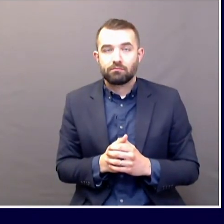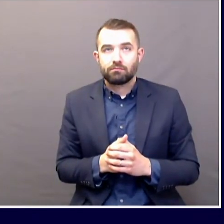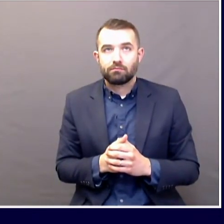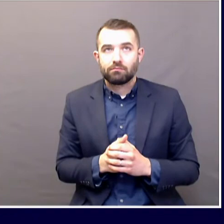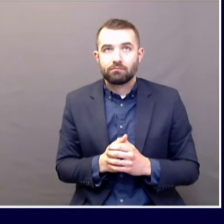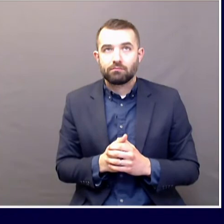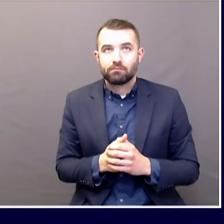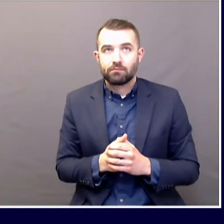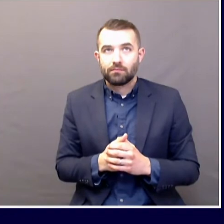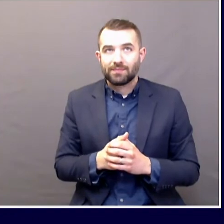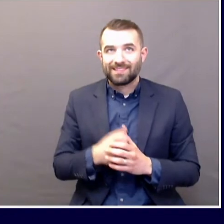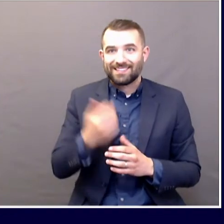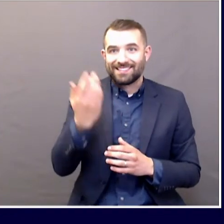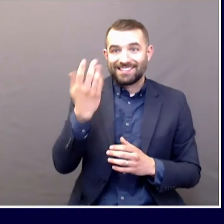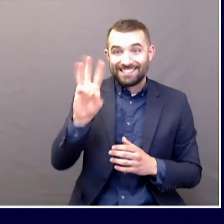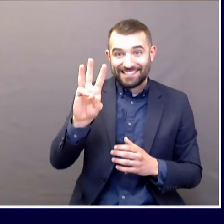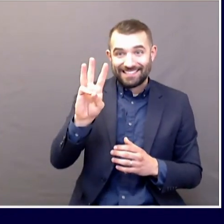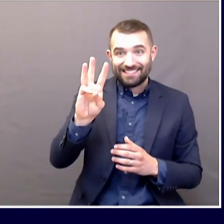be